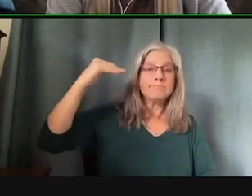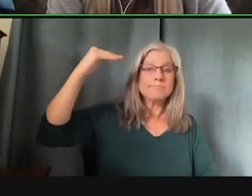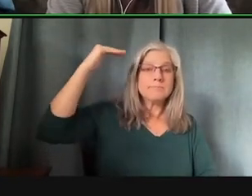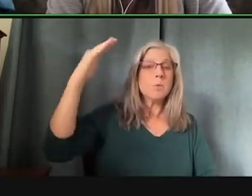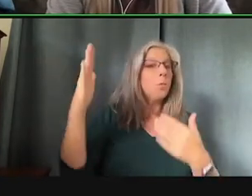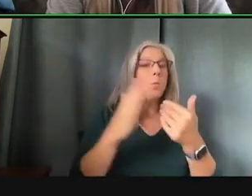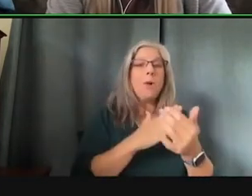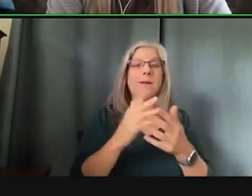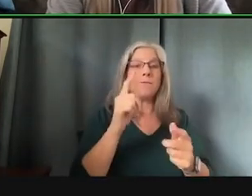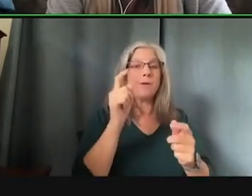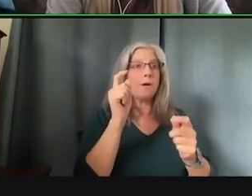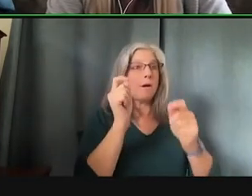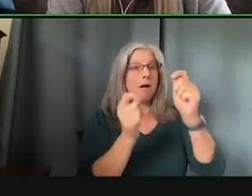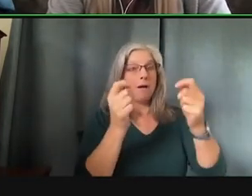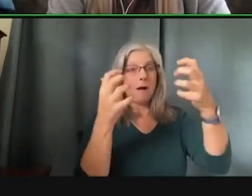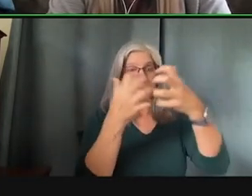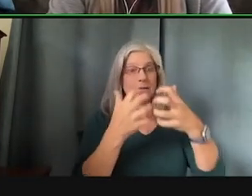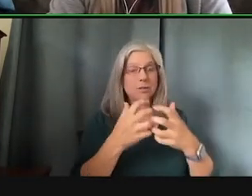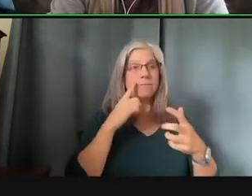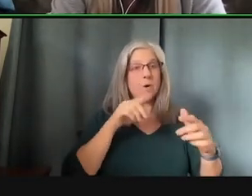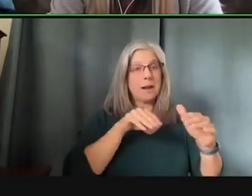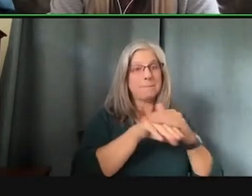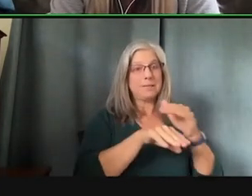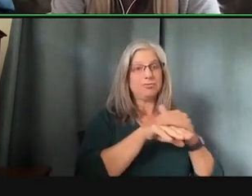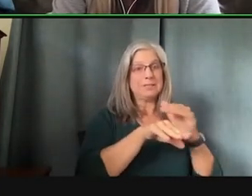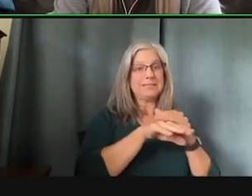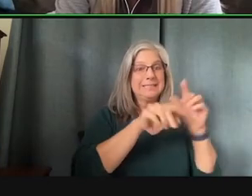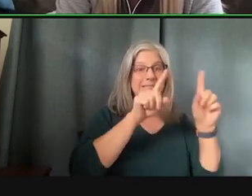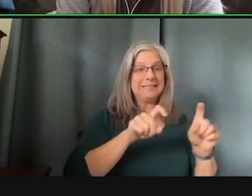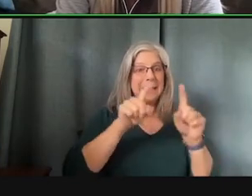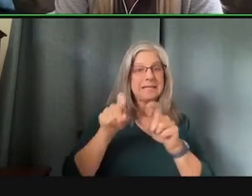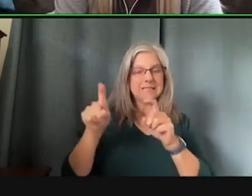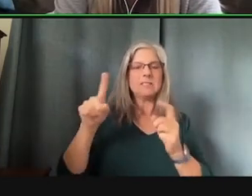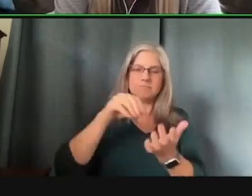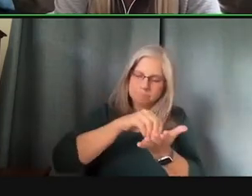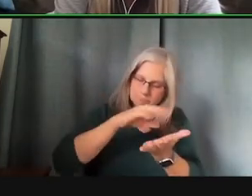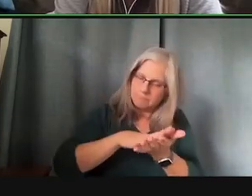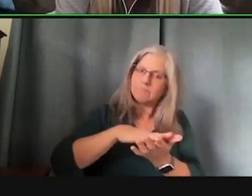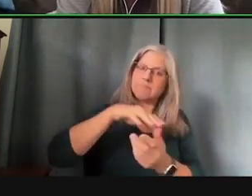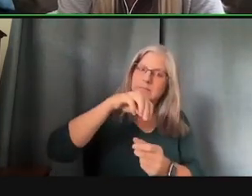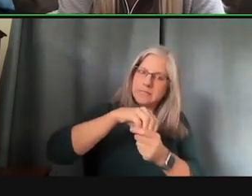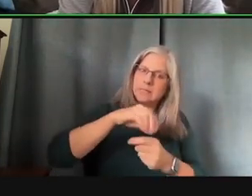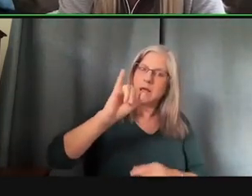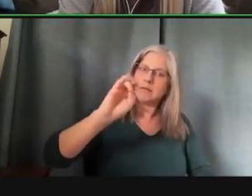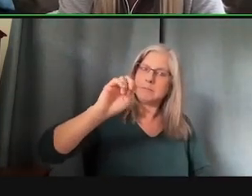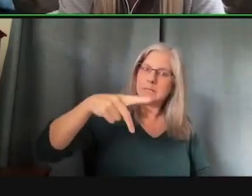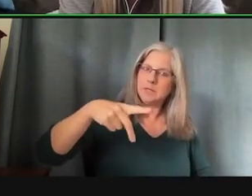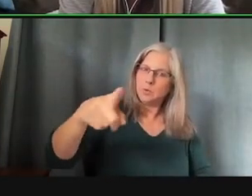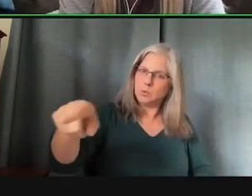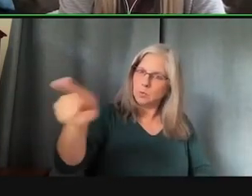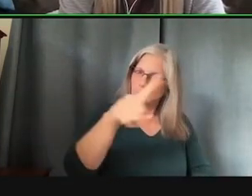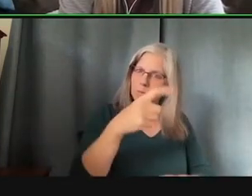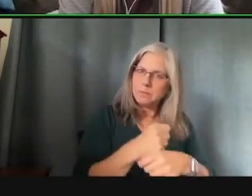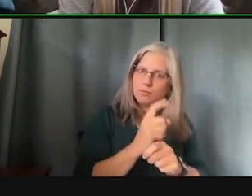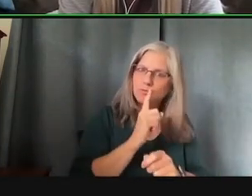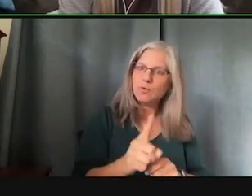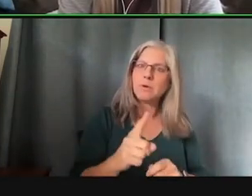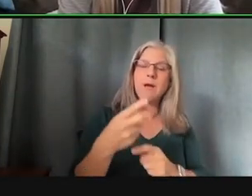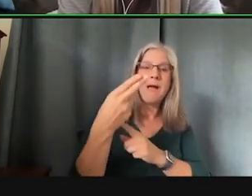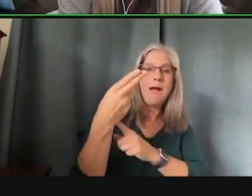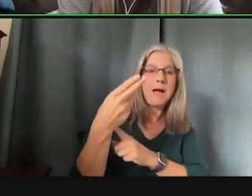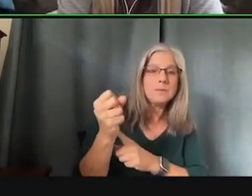are required for those admissions tests be documented in the IEP, and that you make sure that their high school